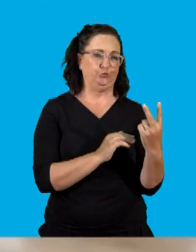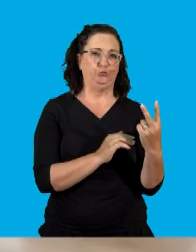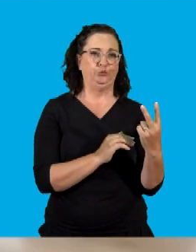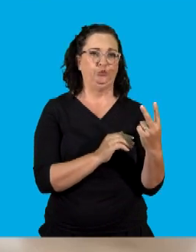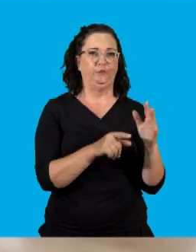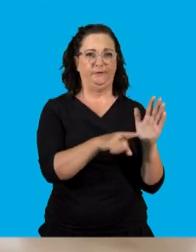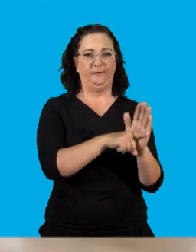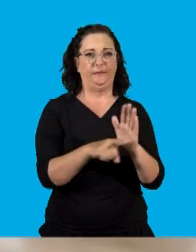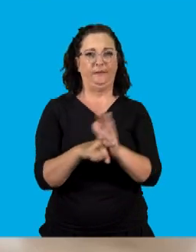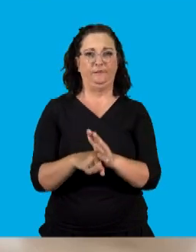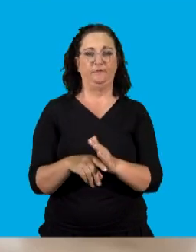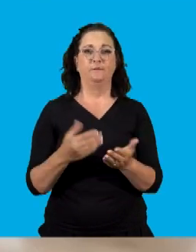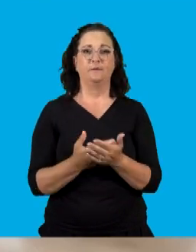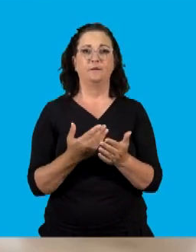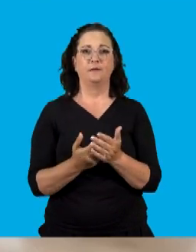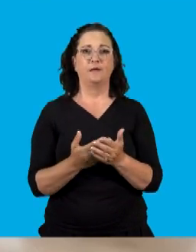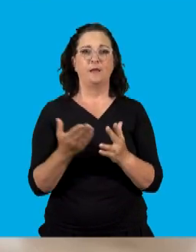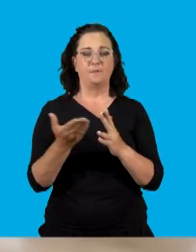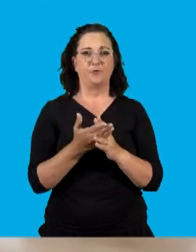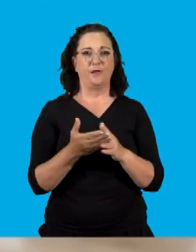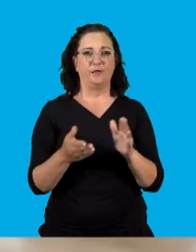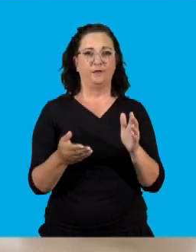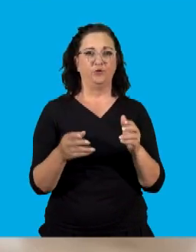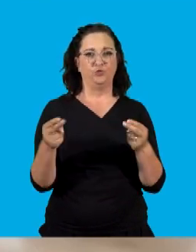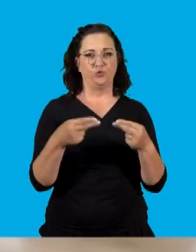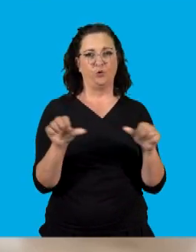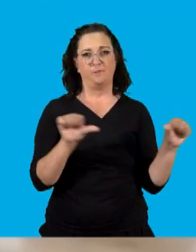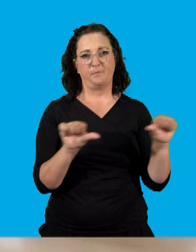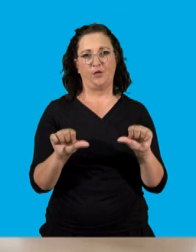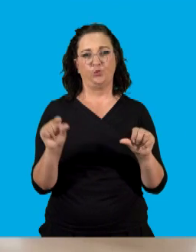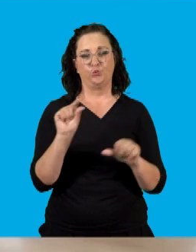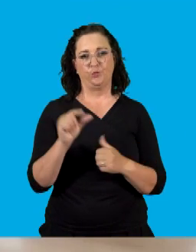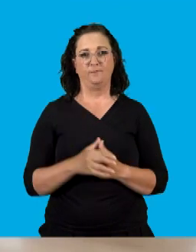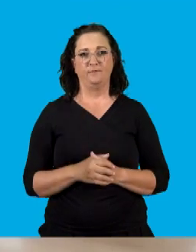2 disadvantages. Let us go for a quick ad break and we will be back.